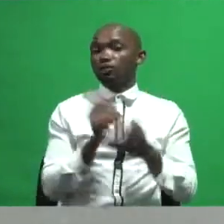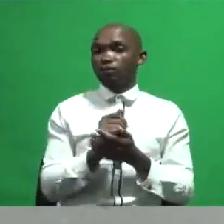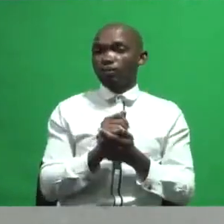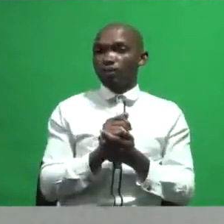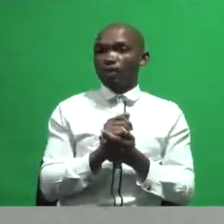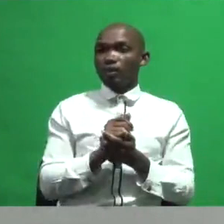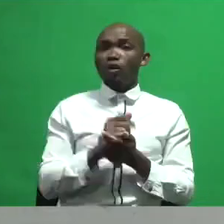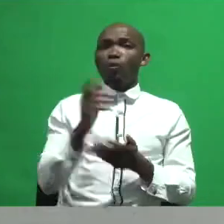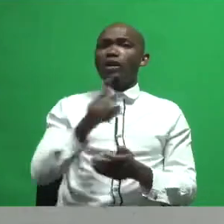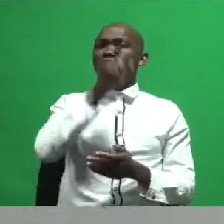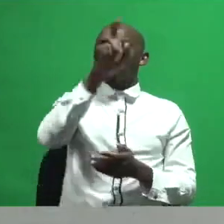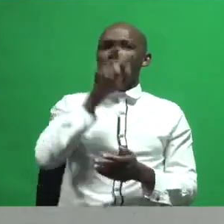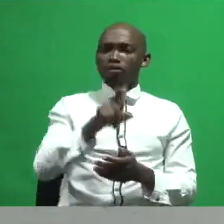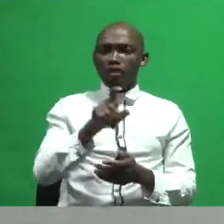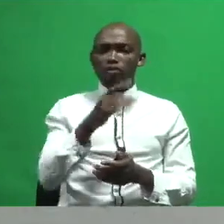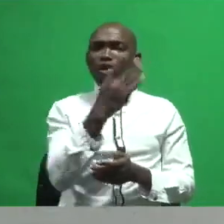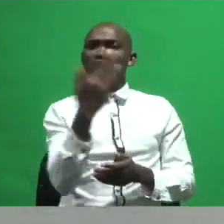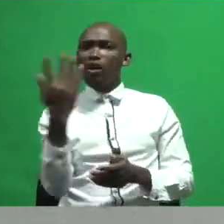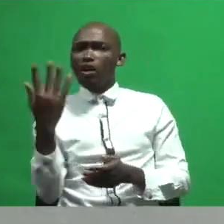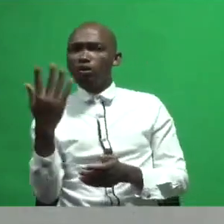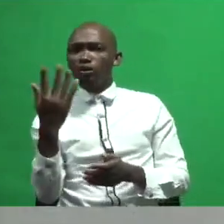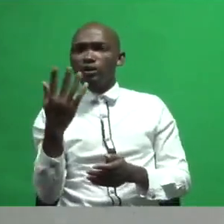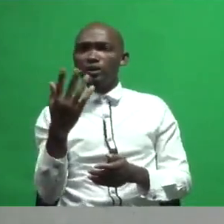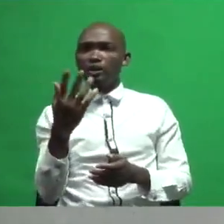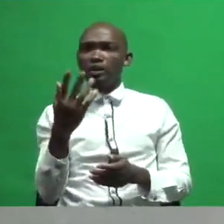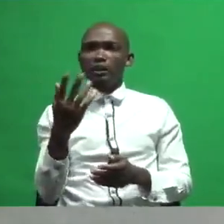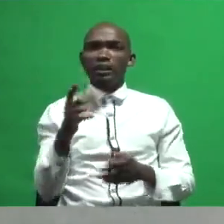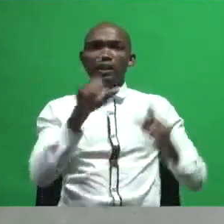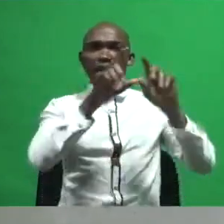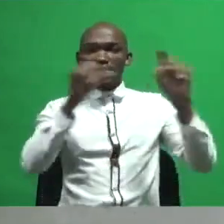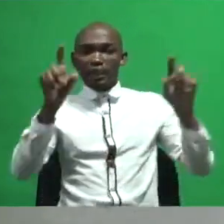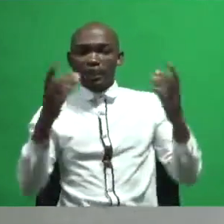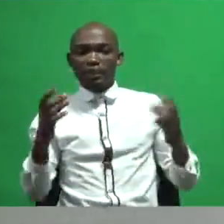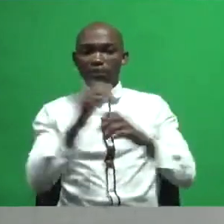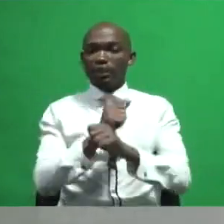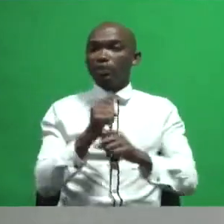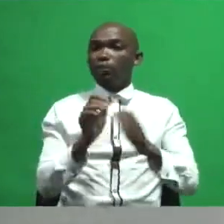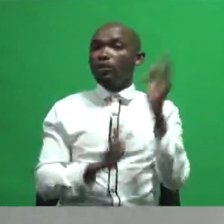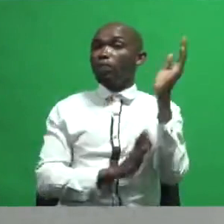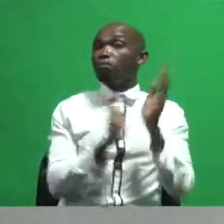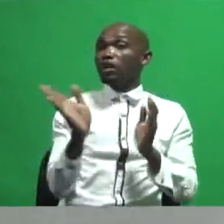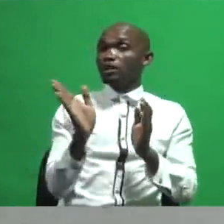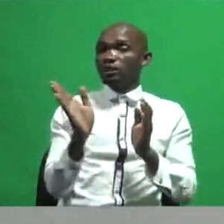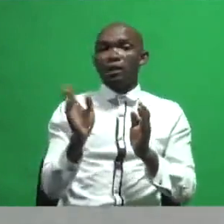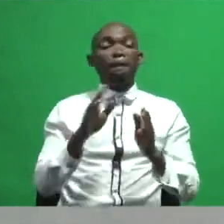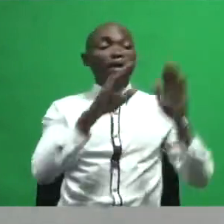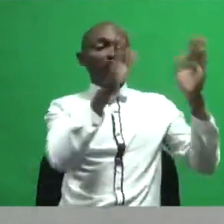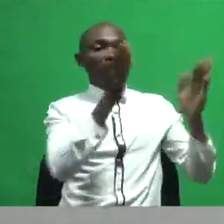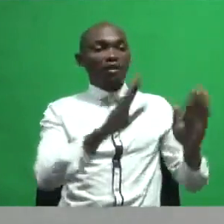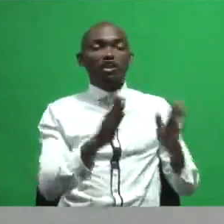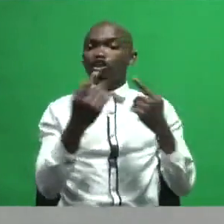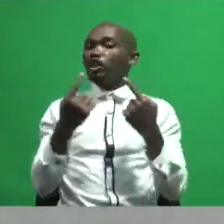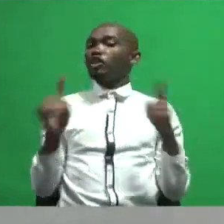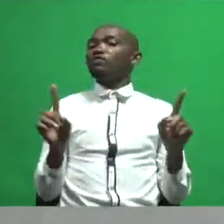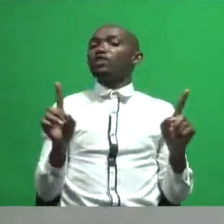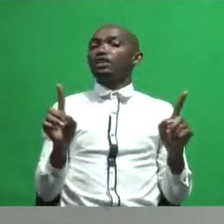branched. But when we count here, we can see linear structure, and this one is with the branched. Therefore, they